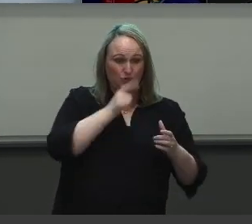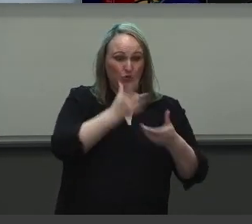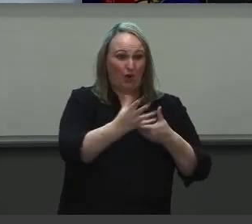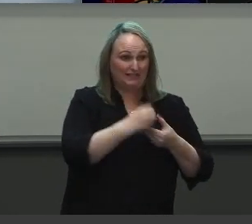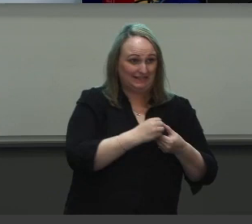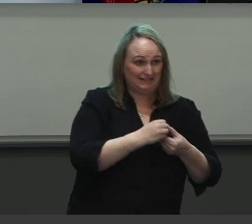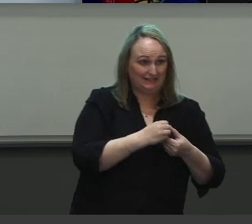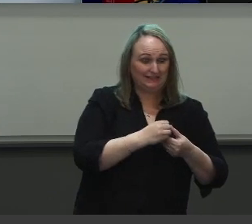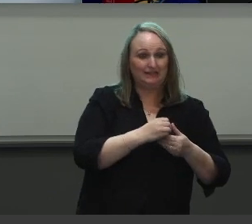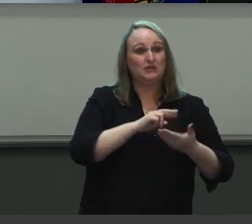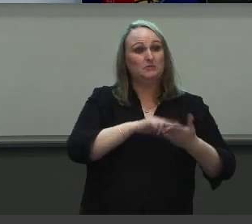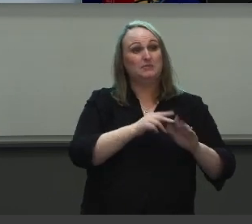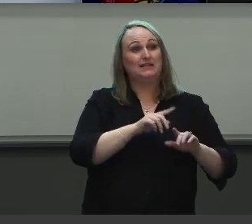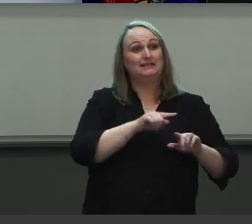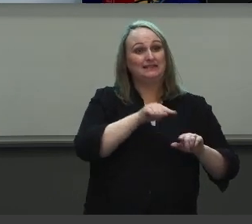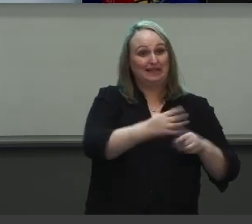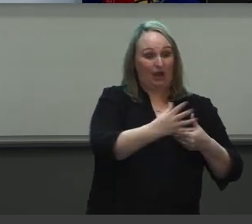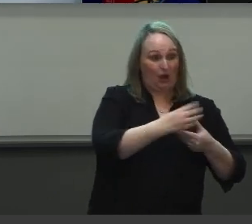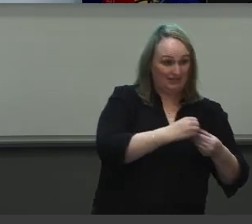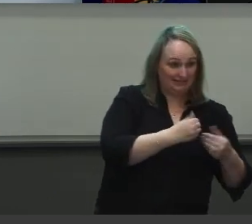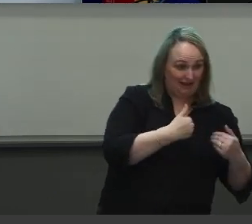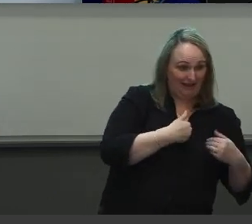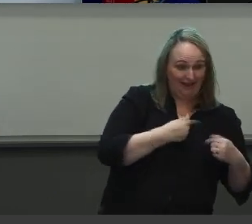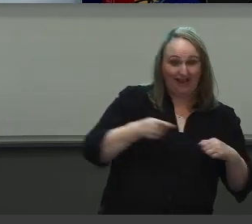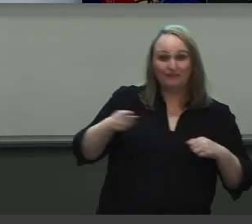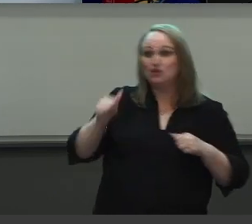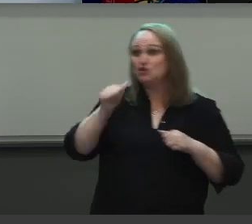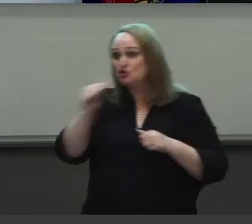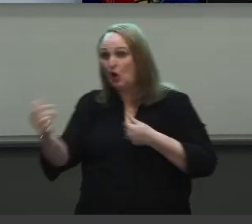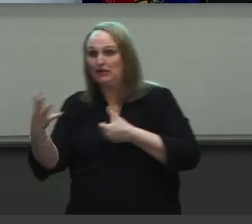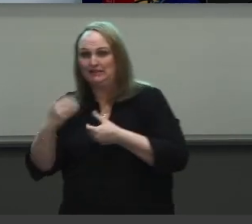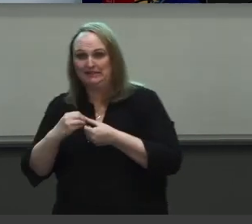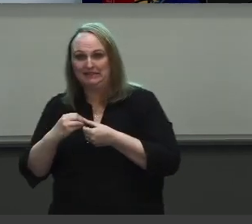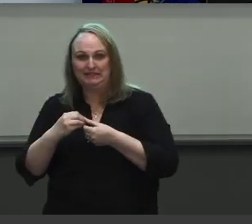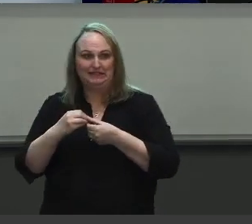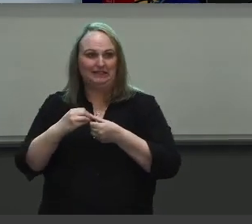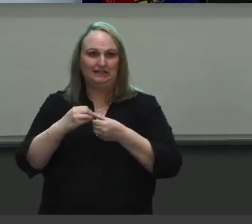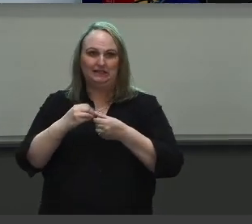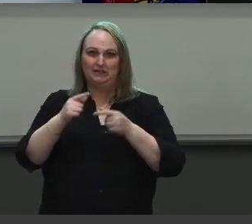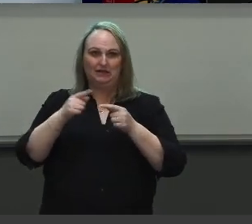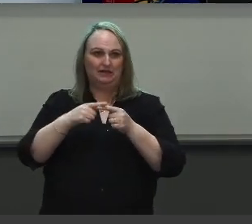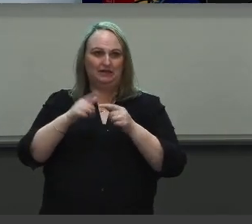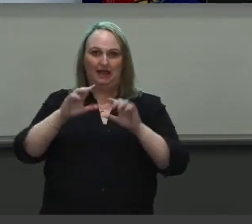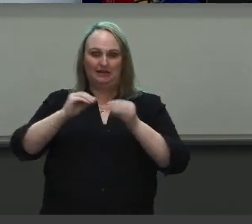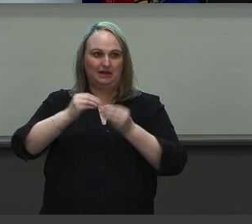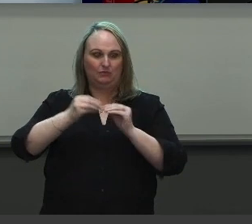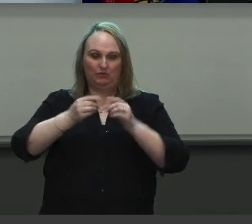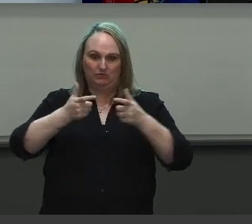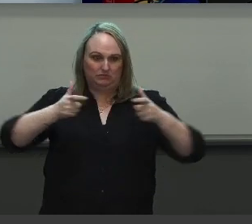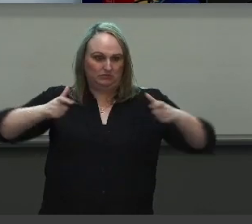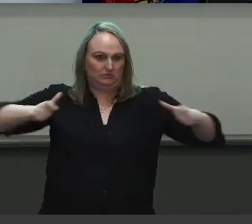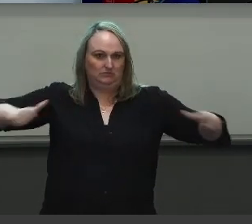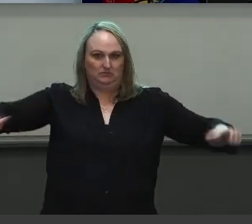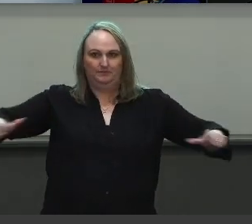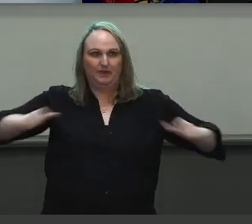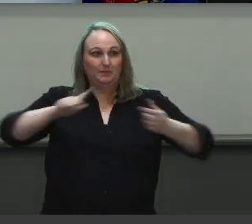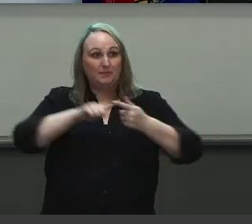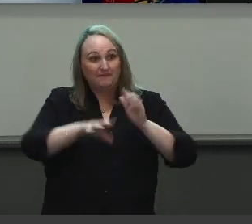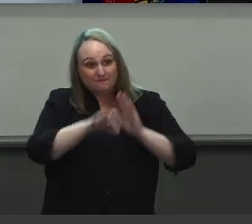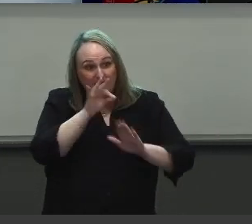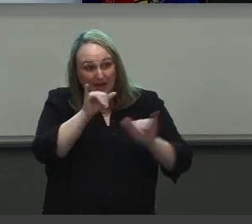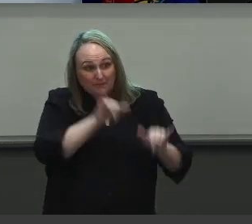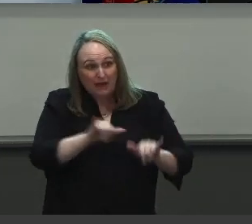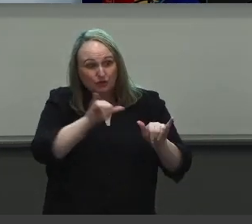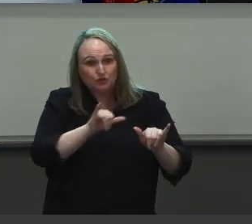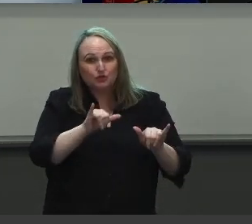the autistic and non-autistic sample is so large that it would obscure our ability to detect those patterns.